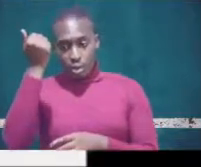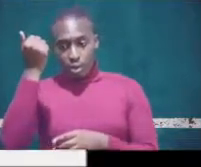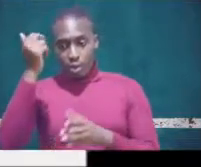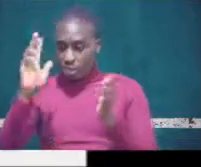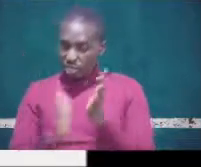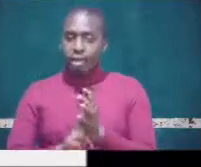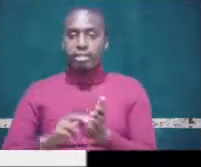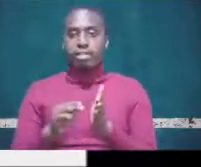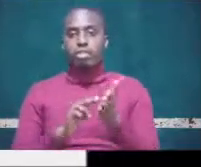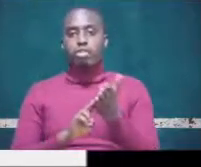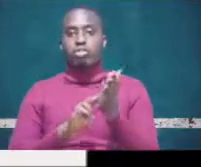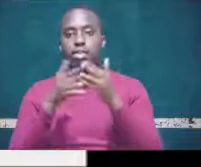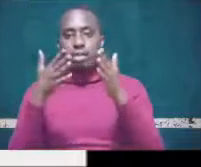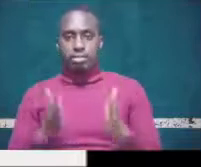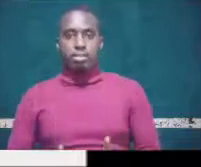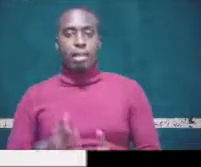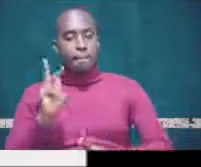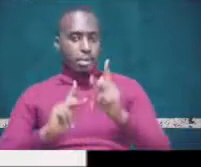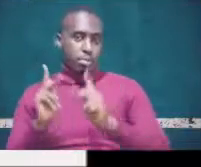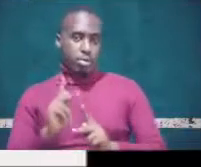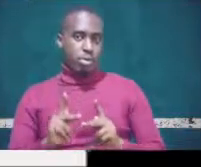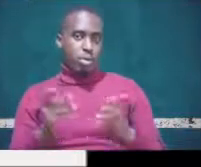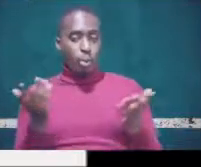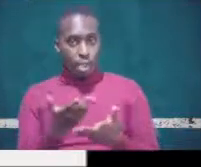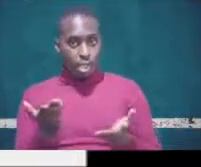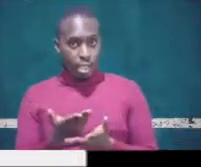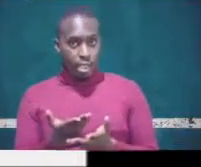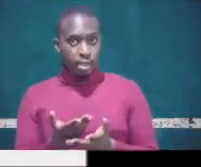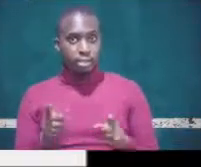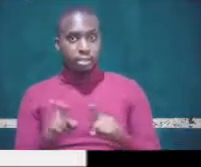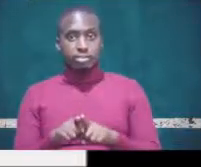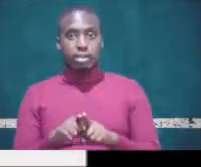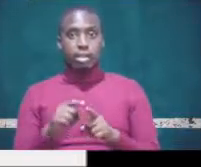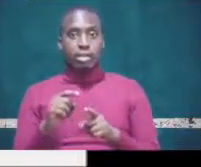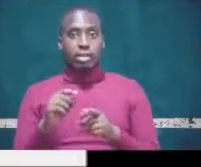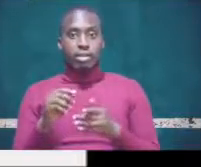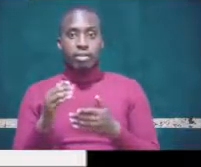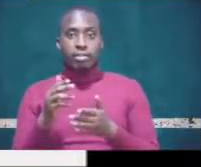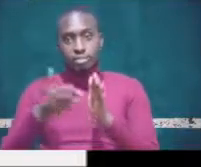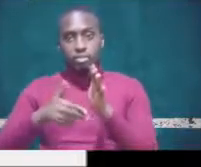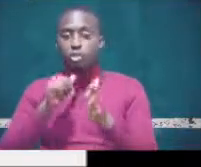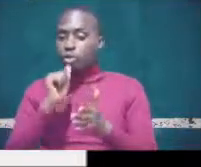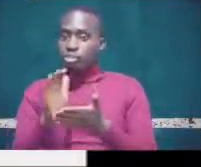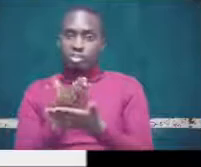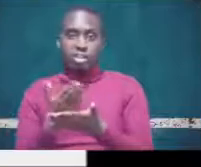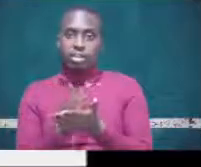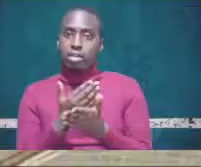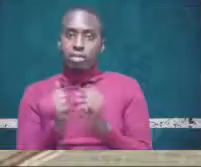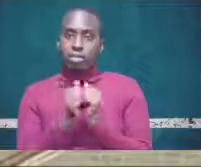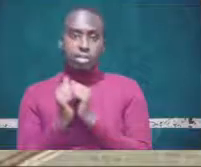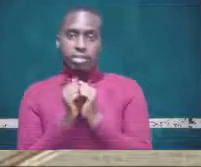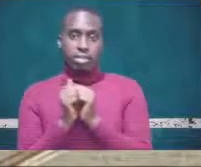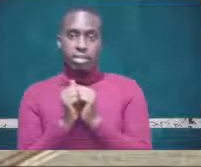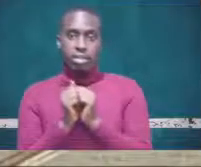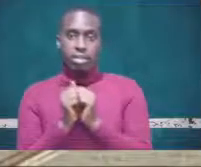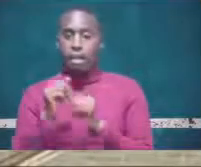the authorized people, whereby the videos there, they may not be shared public, may not